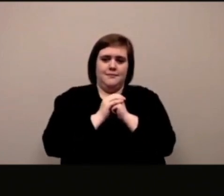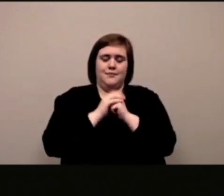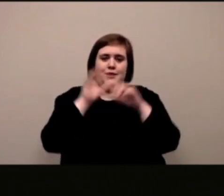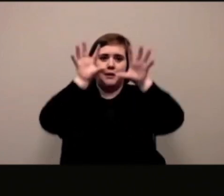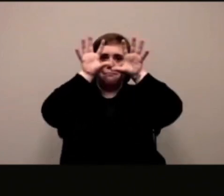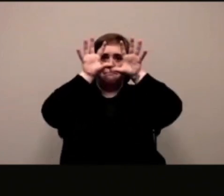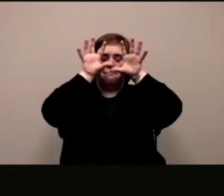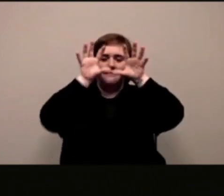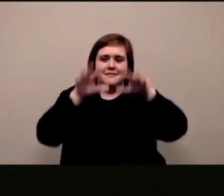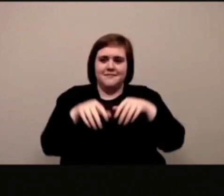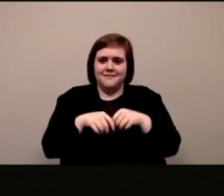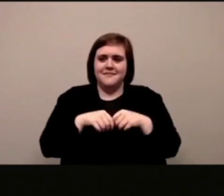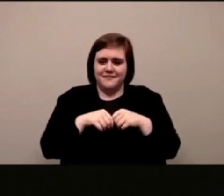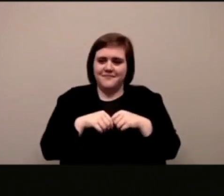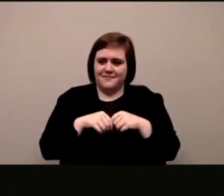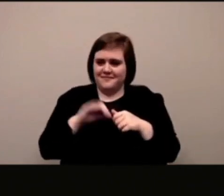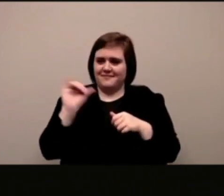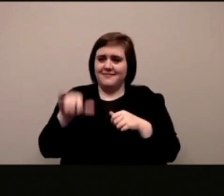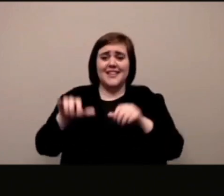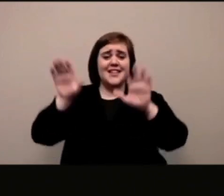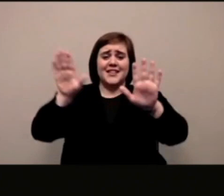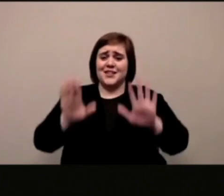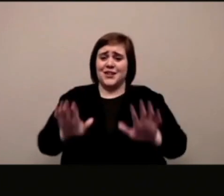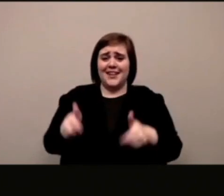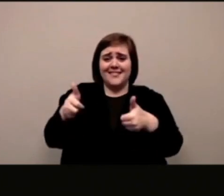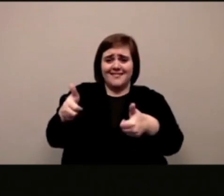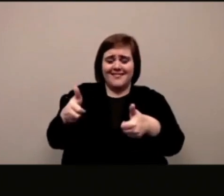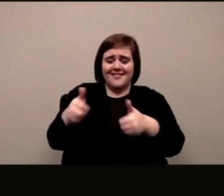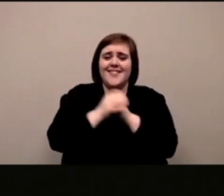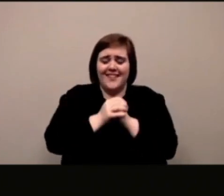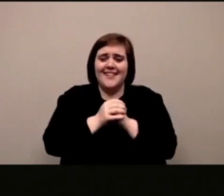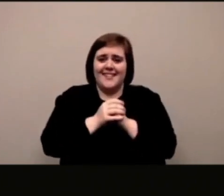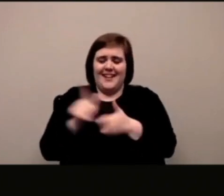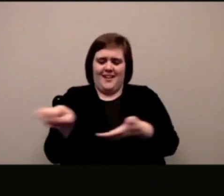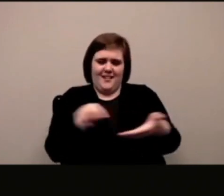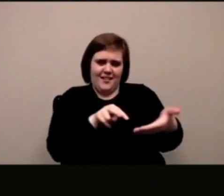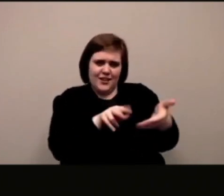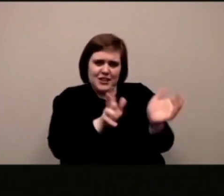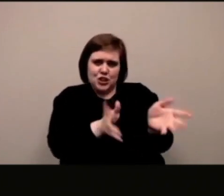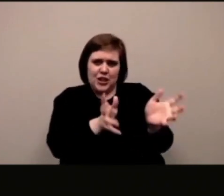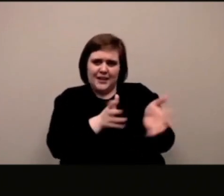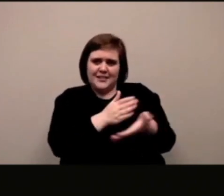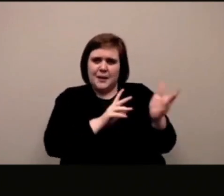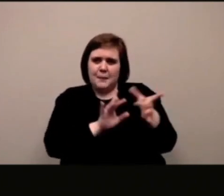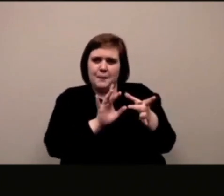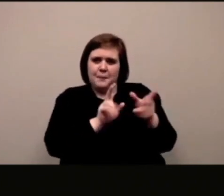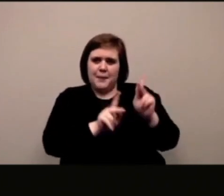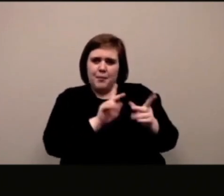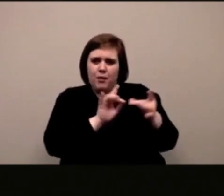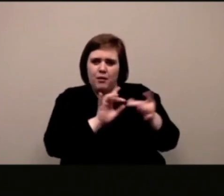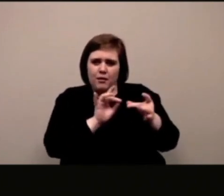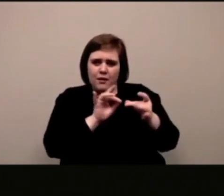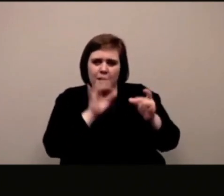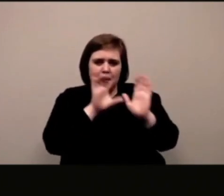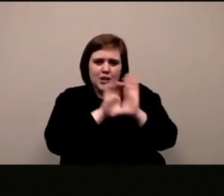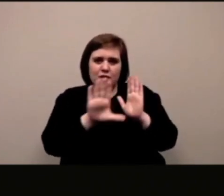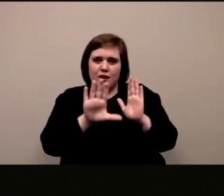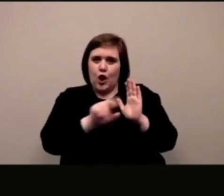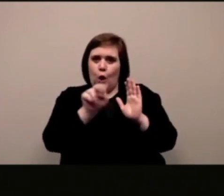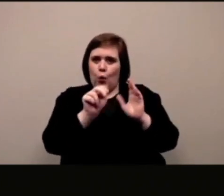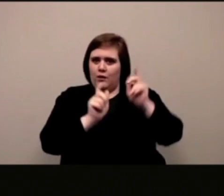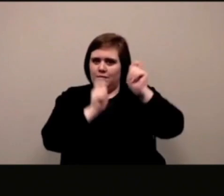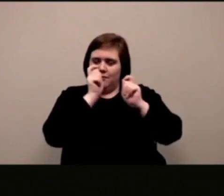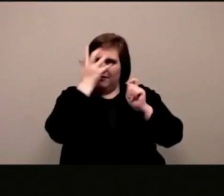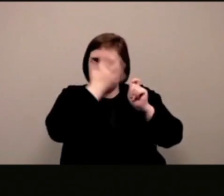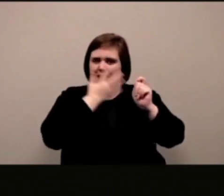Nice. That's great. And it's awesome. I just looked over at the chat, and some people are posting pictures of their own faces in the chat, which I